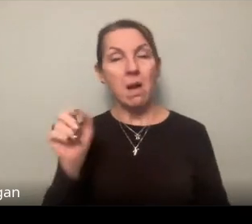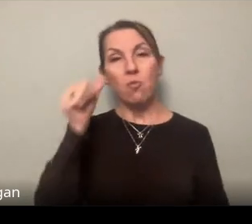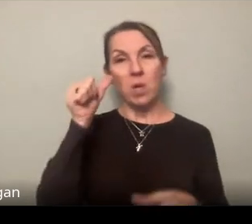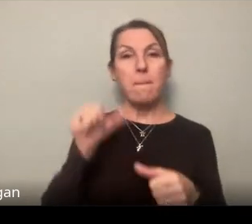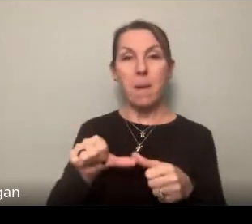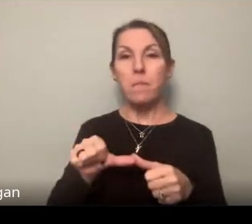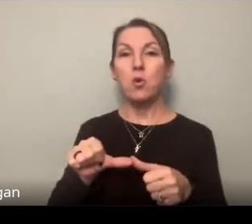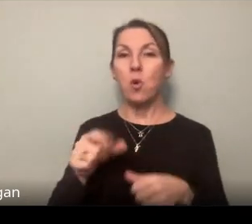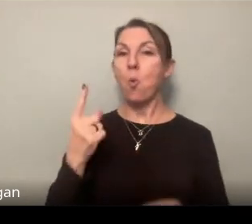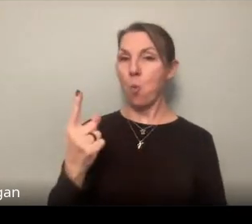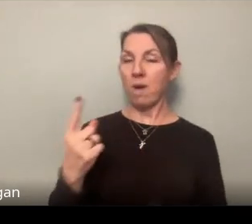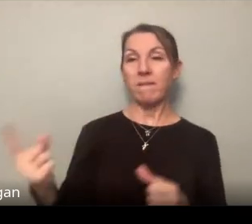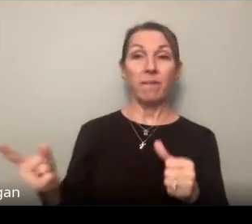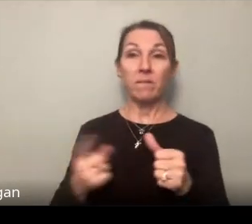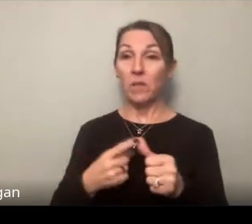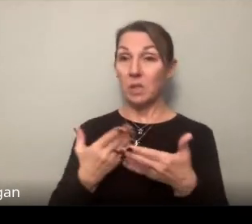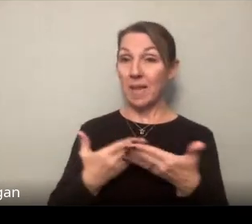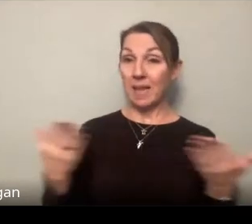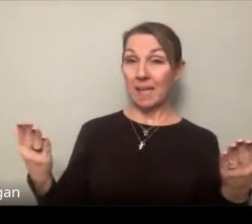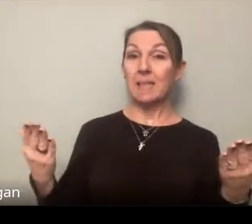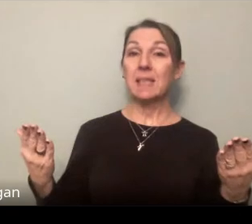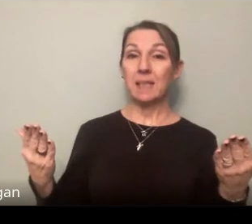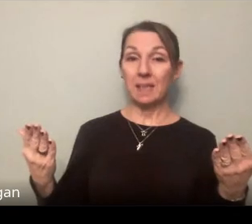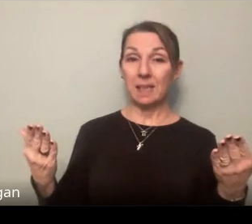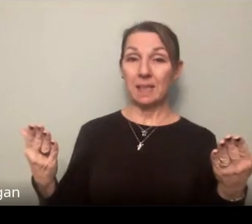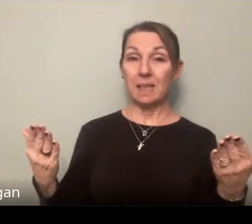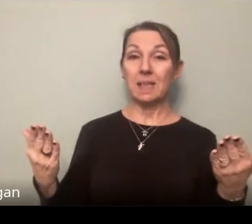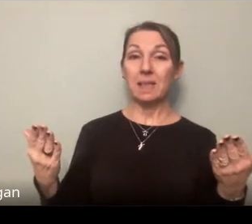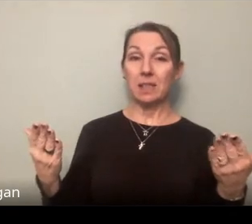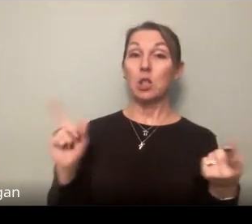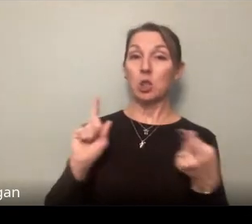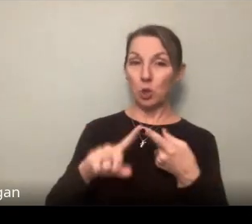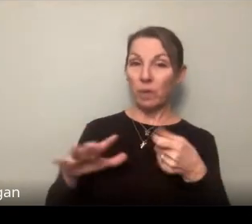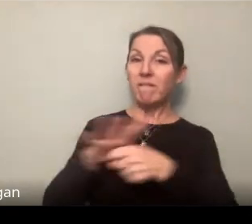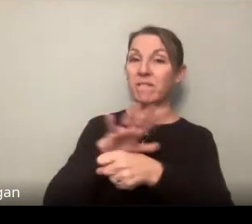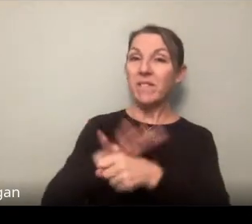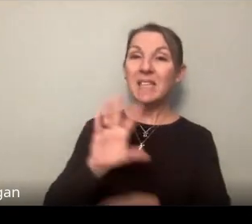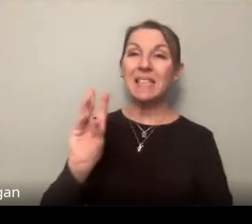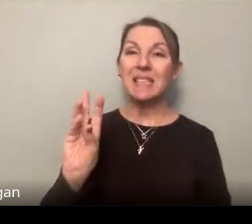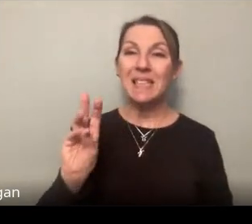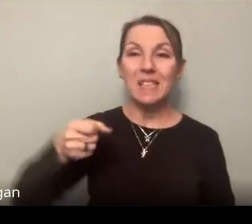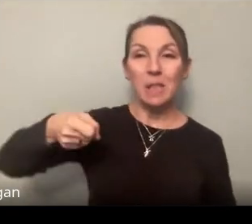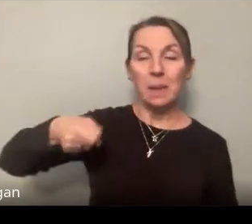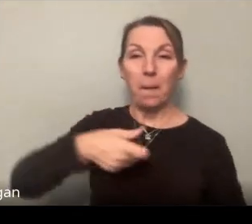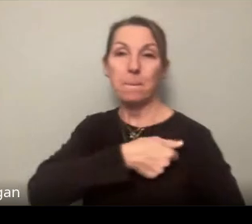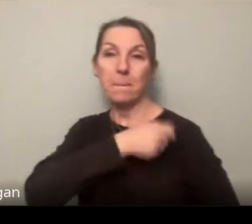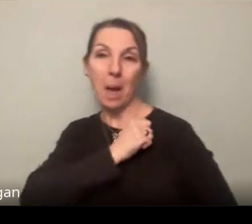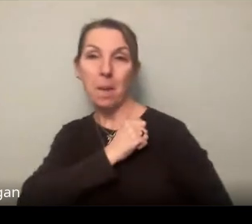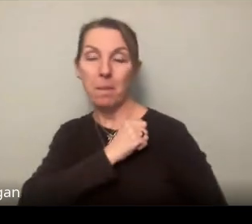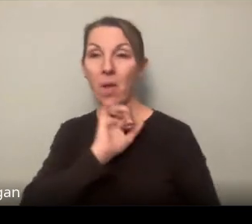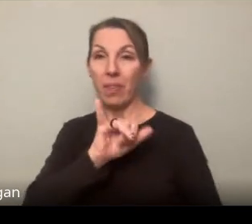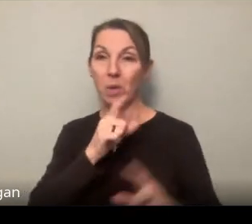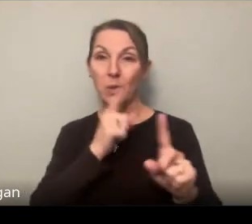remember one of our first things was to fill up 6 pocketbooks. That was just a goal. Can I have the